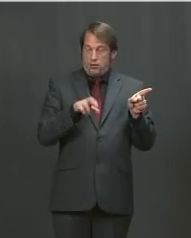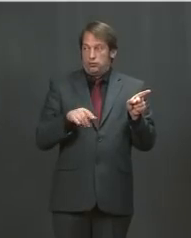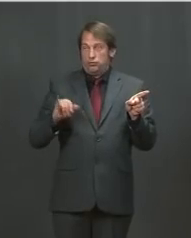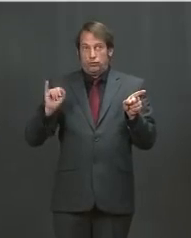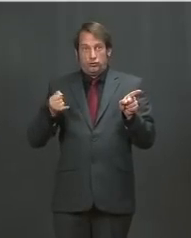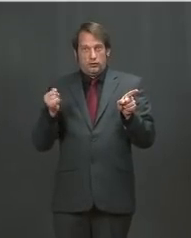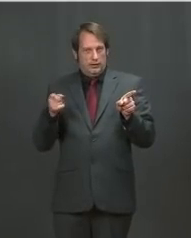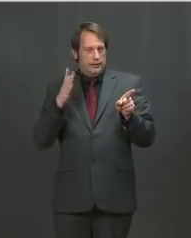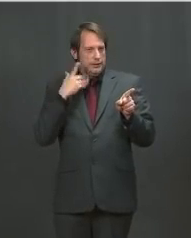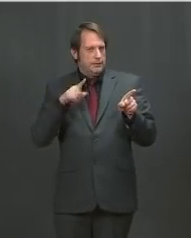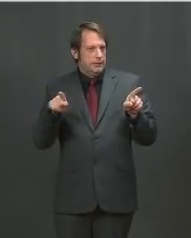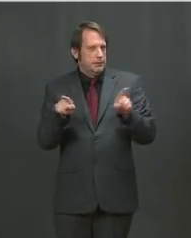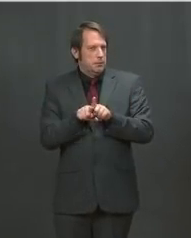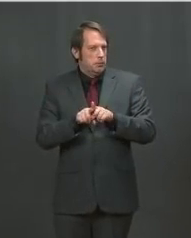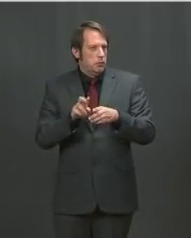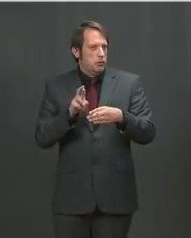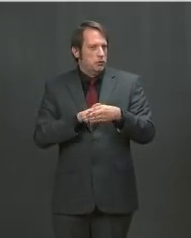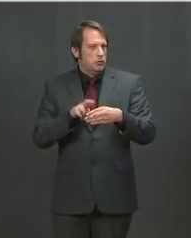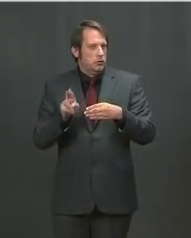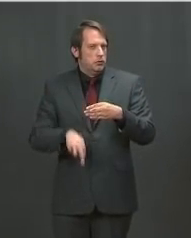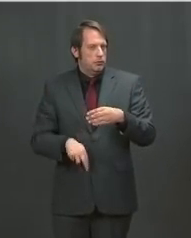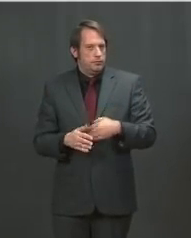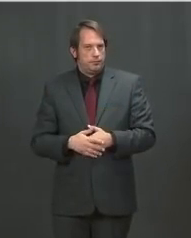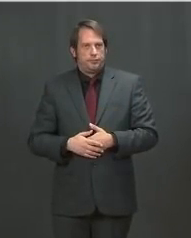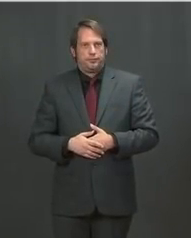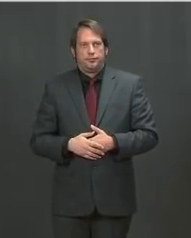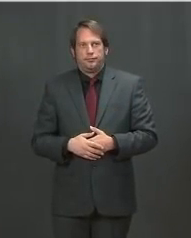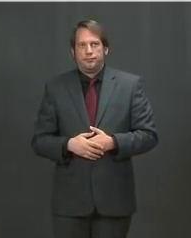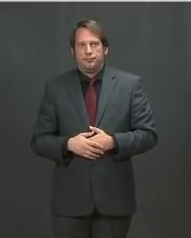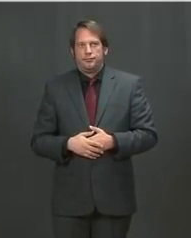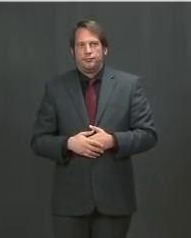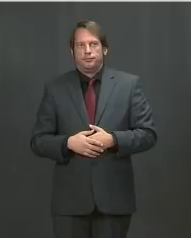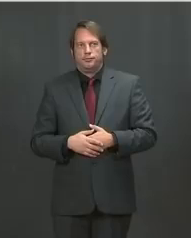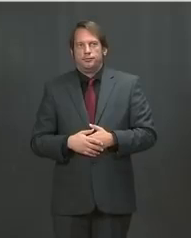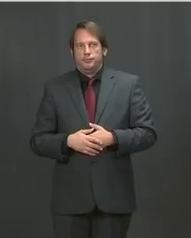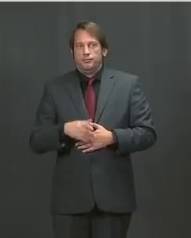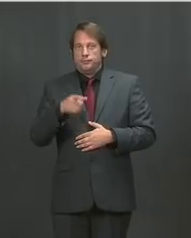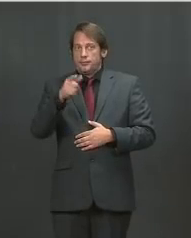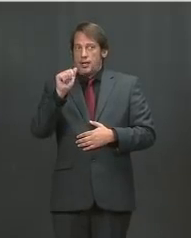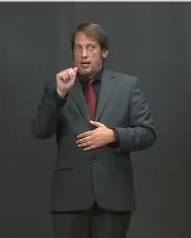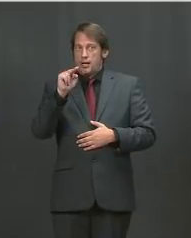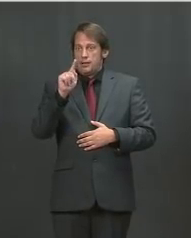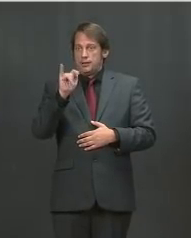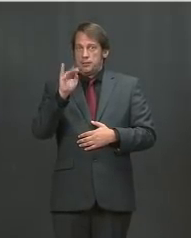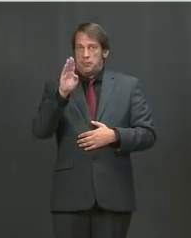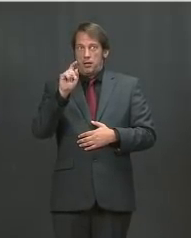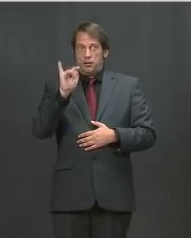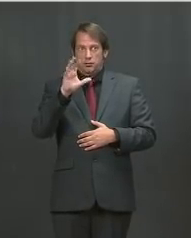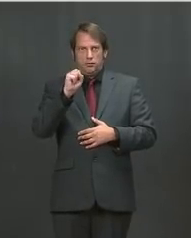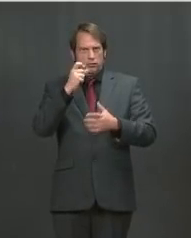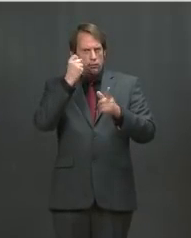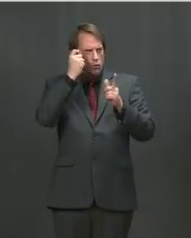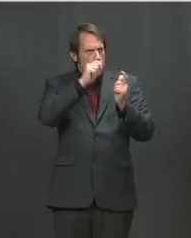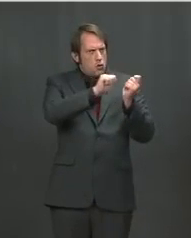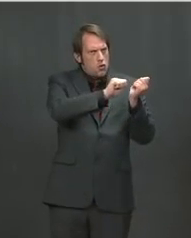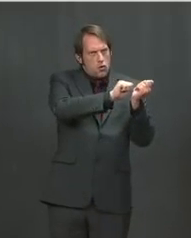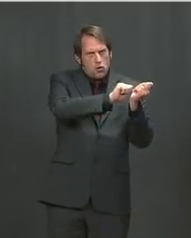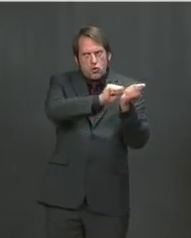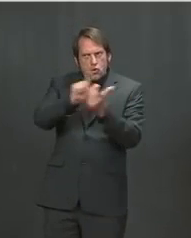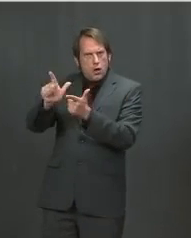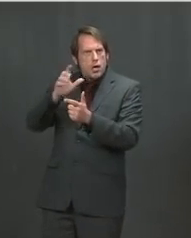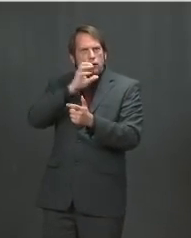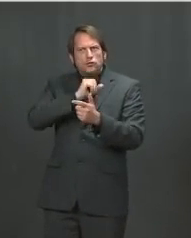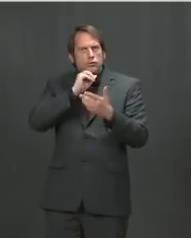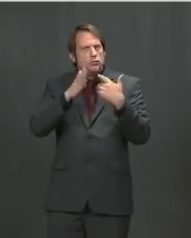this, antibody activity remained high in all age groups out to 209 days